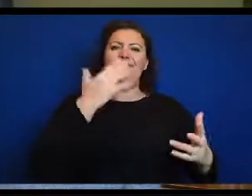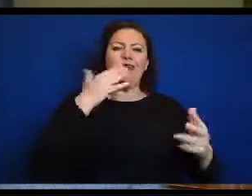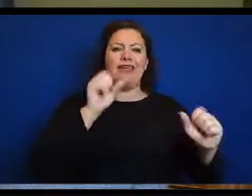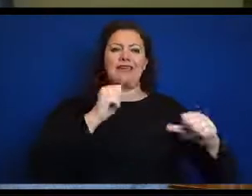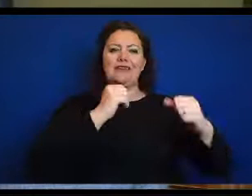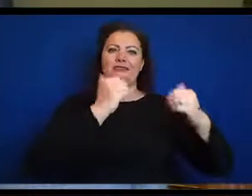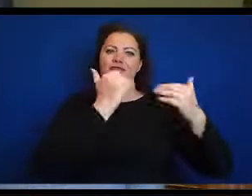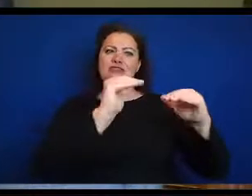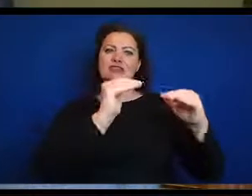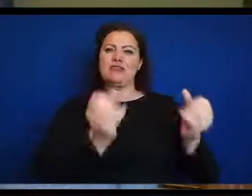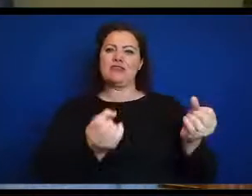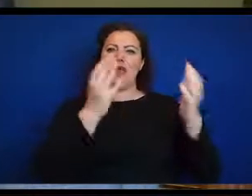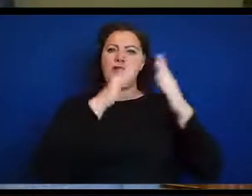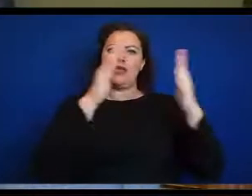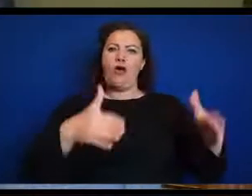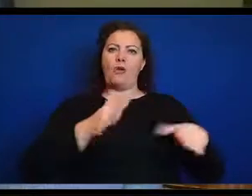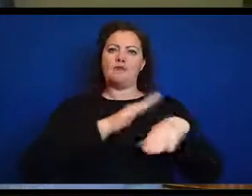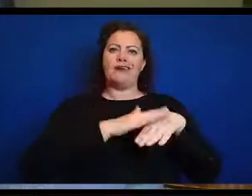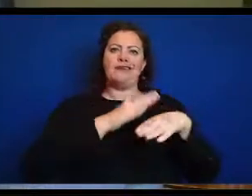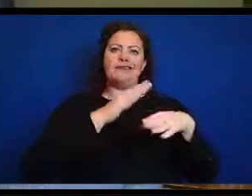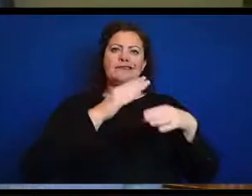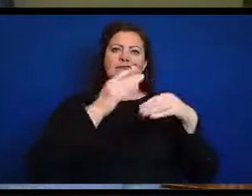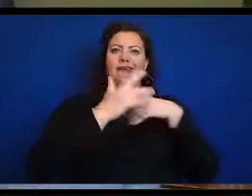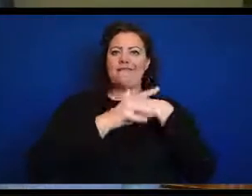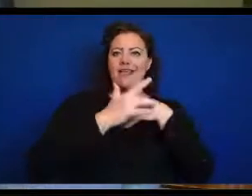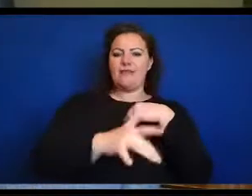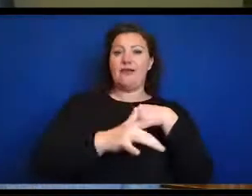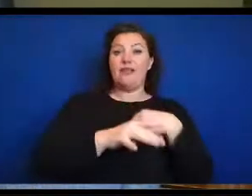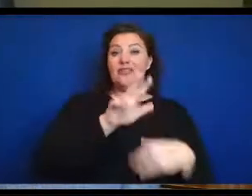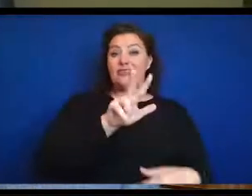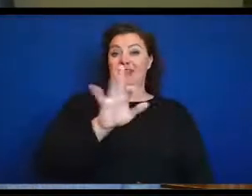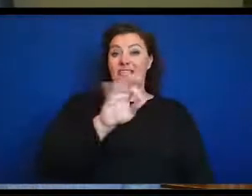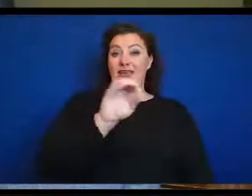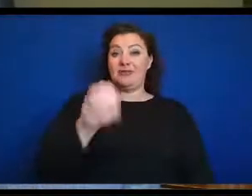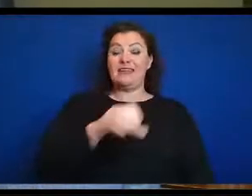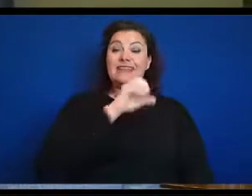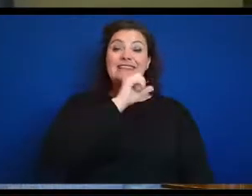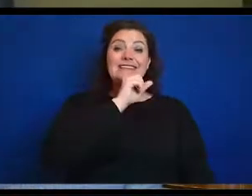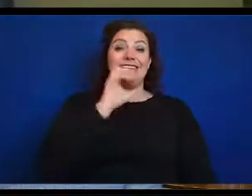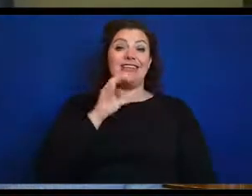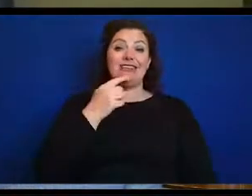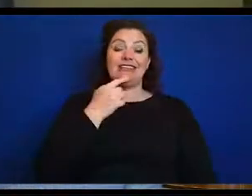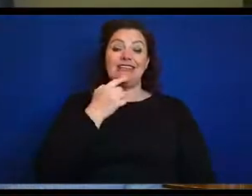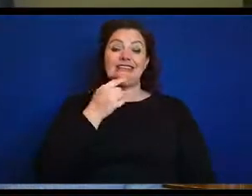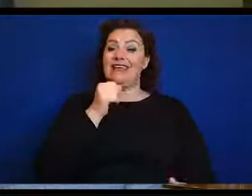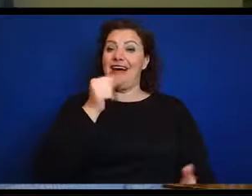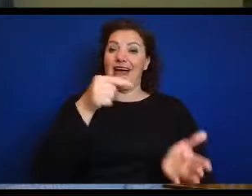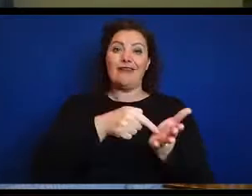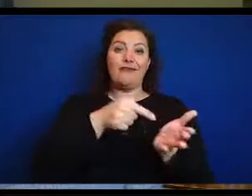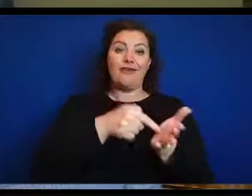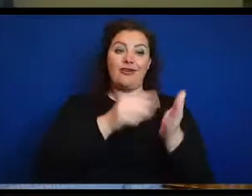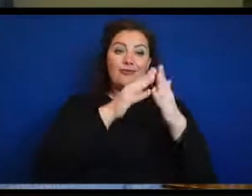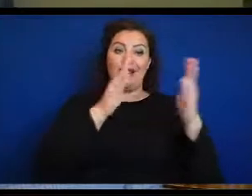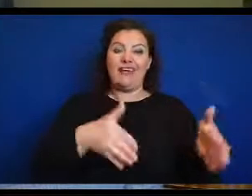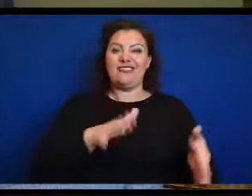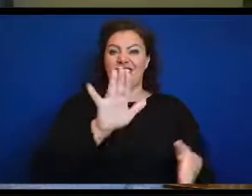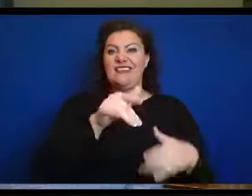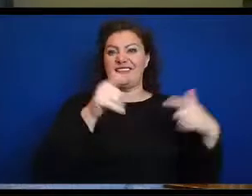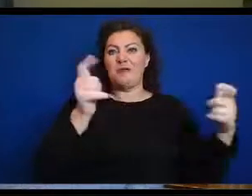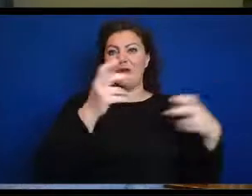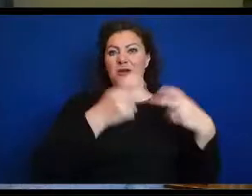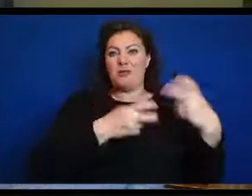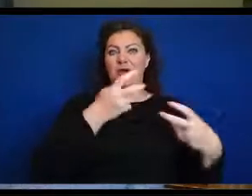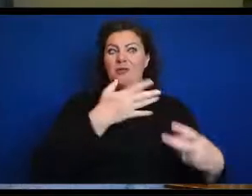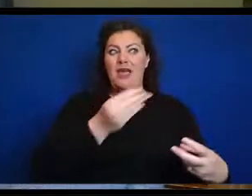so to speak. 39% of seniors say that an unaffordable housing is a major problem and a